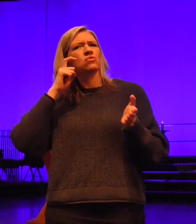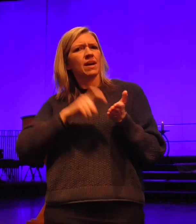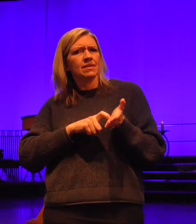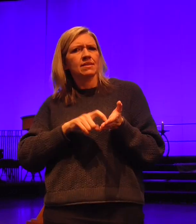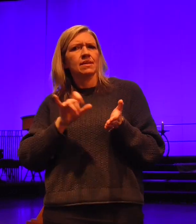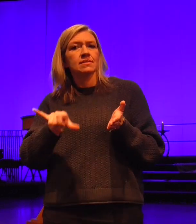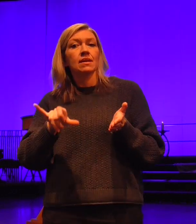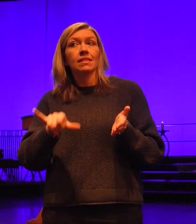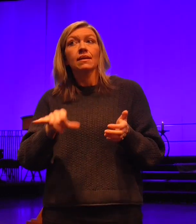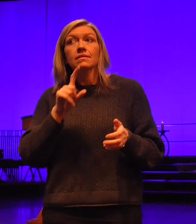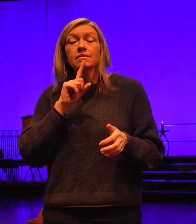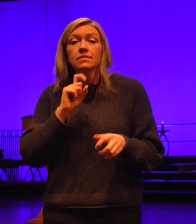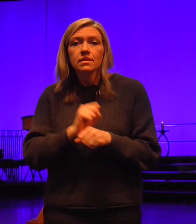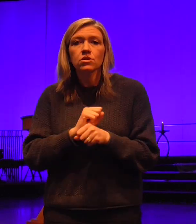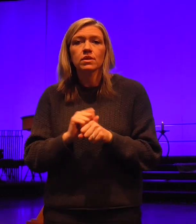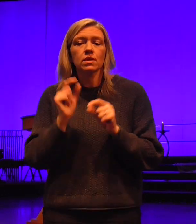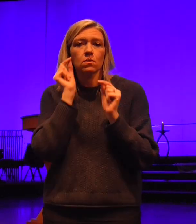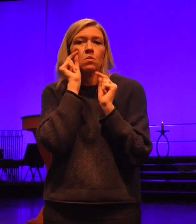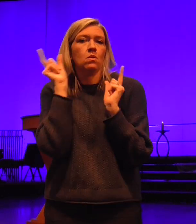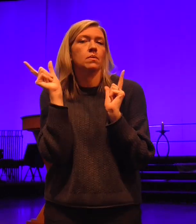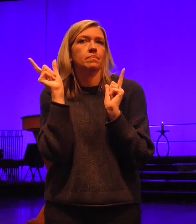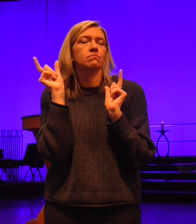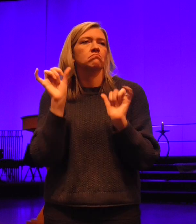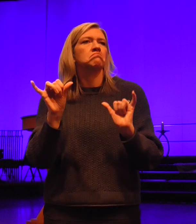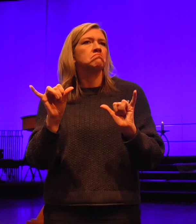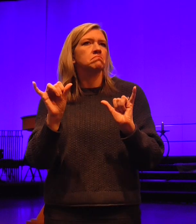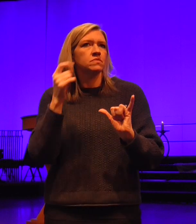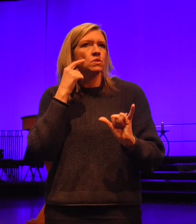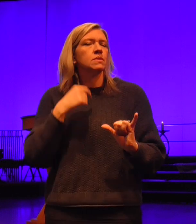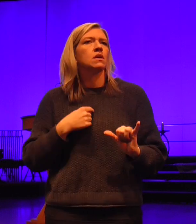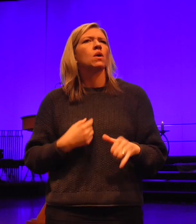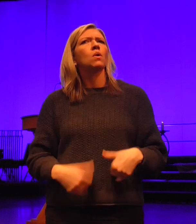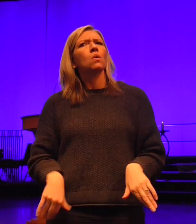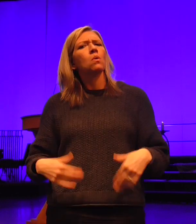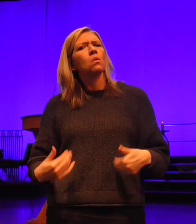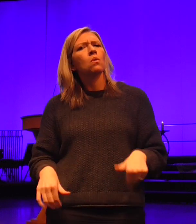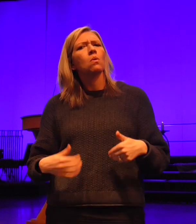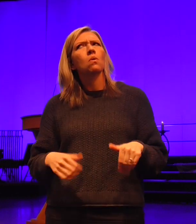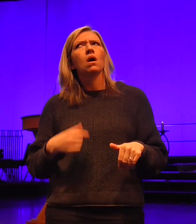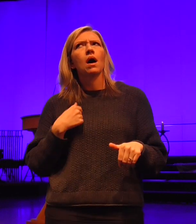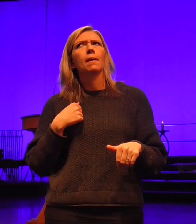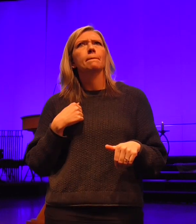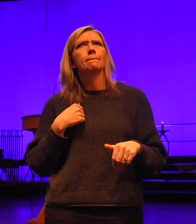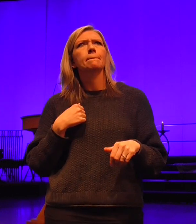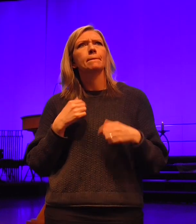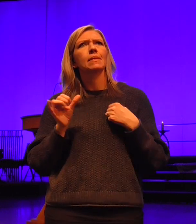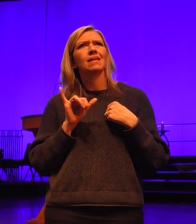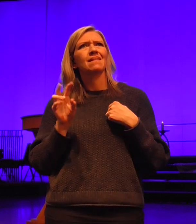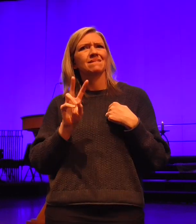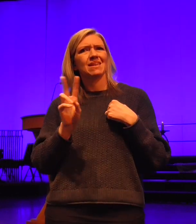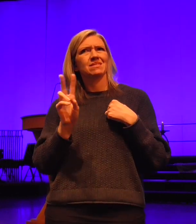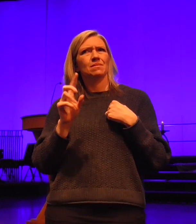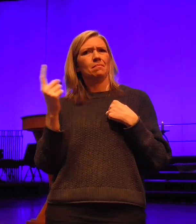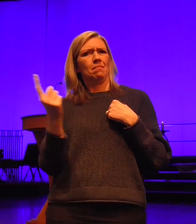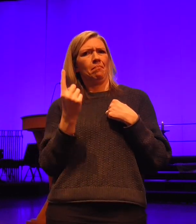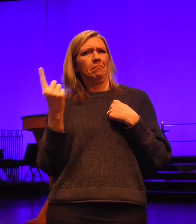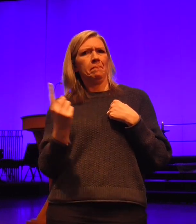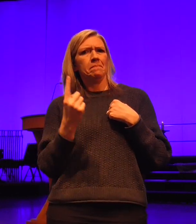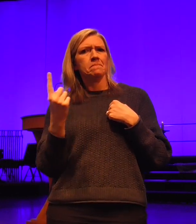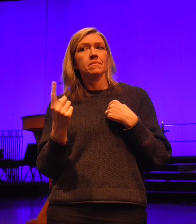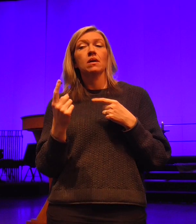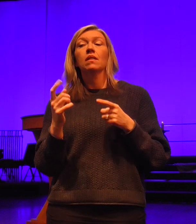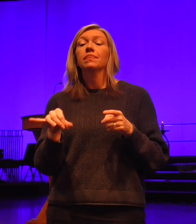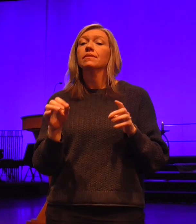that literally was a wake up for me to go, oh, I'm kind of in a place of victimhood. And here's the thing about these